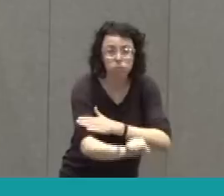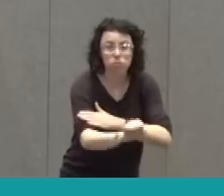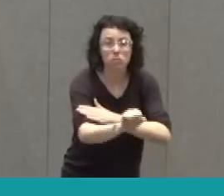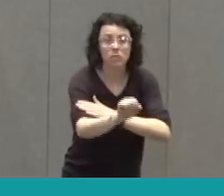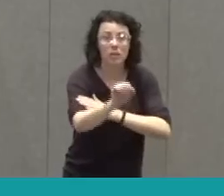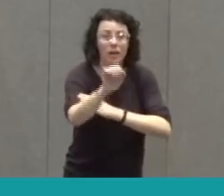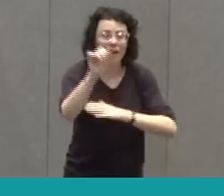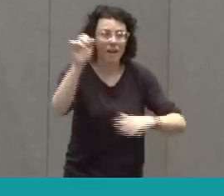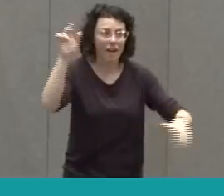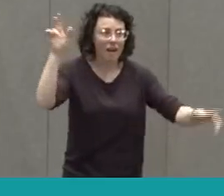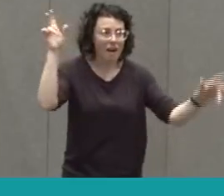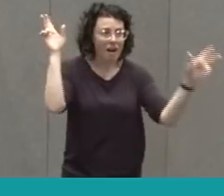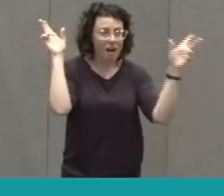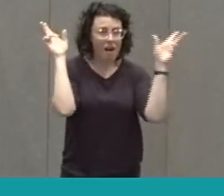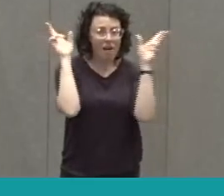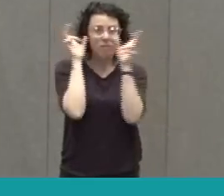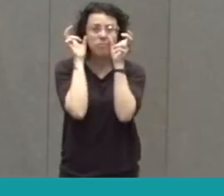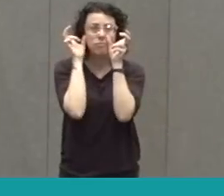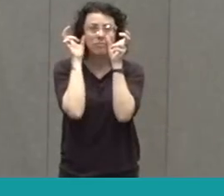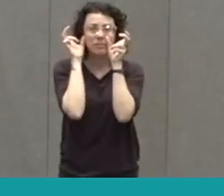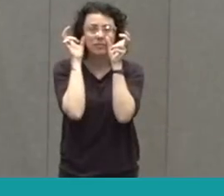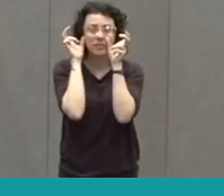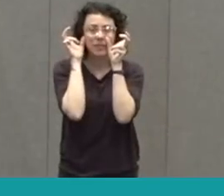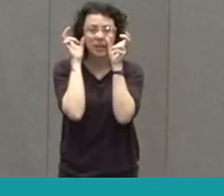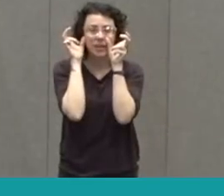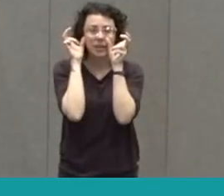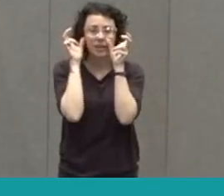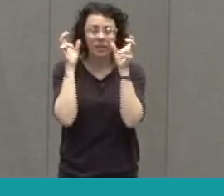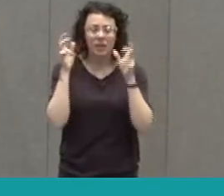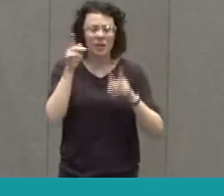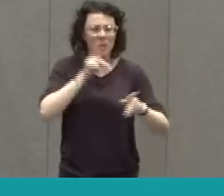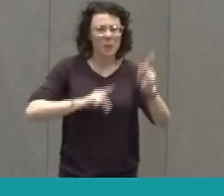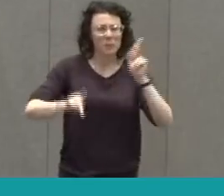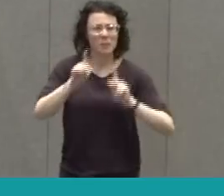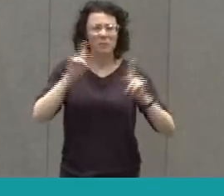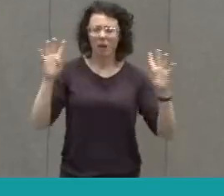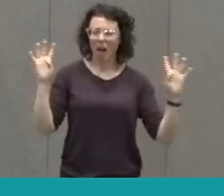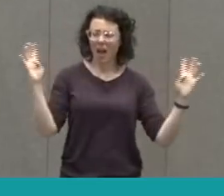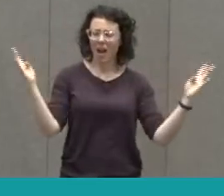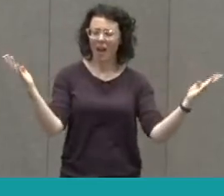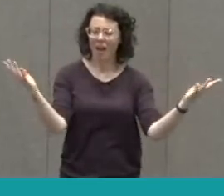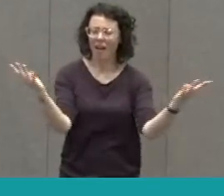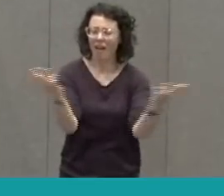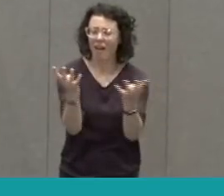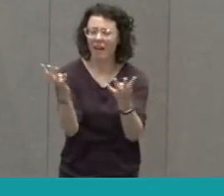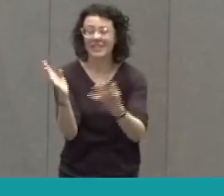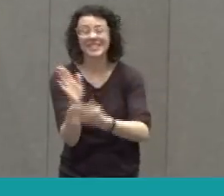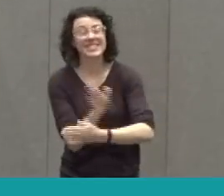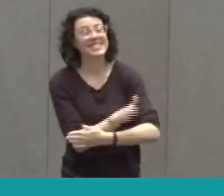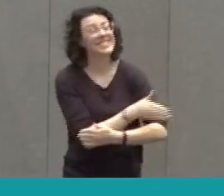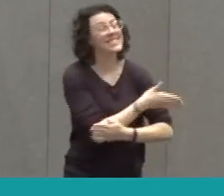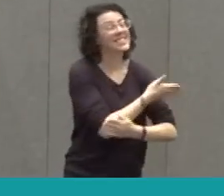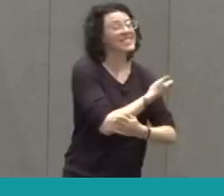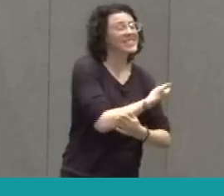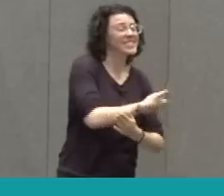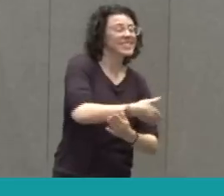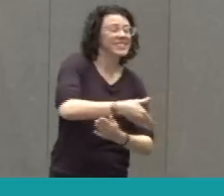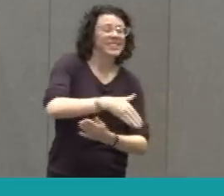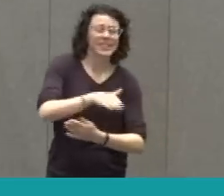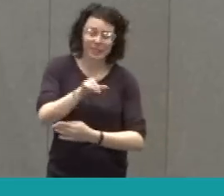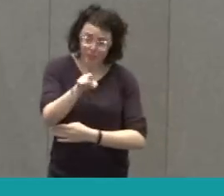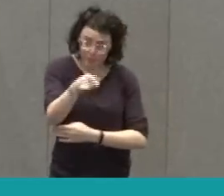hear a circle of people singing with voices familiar and clear.